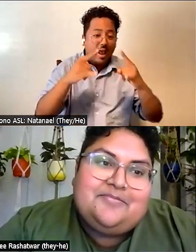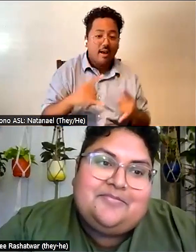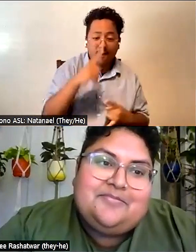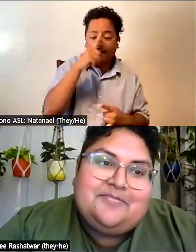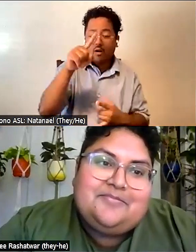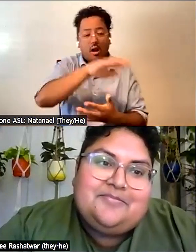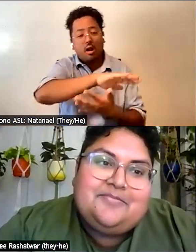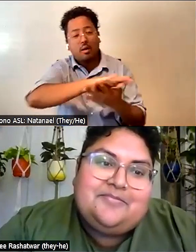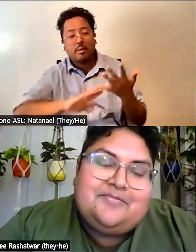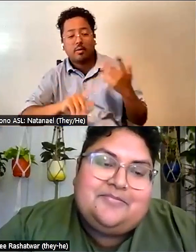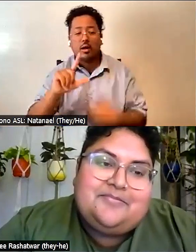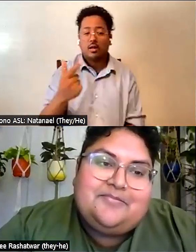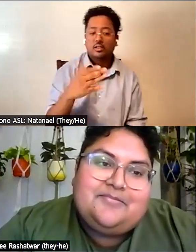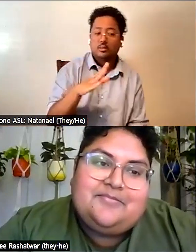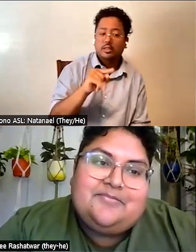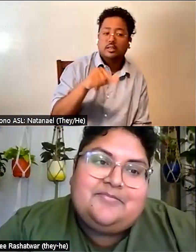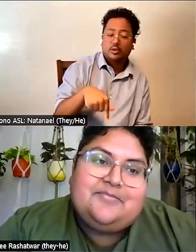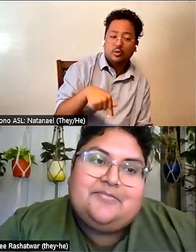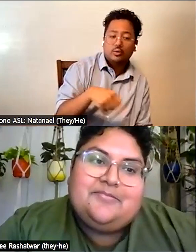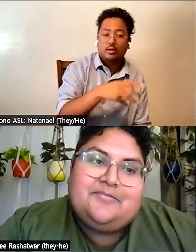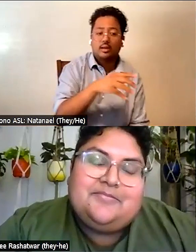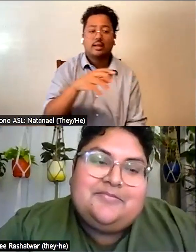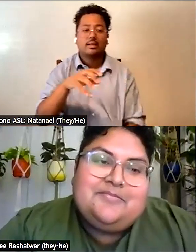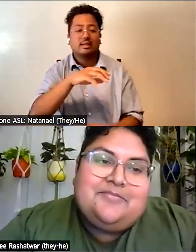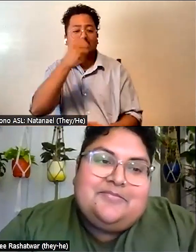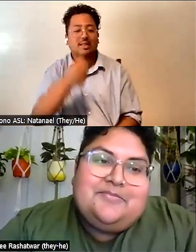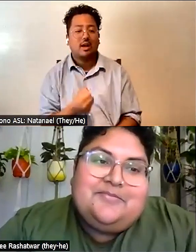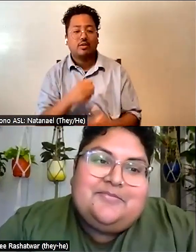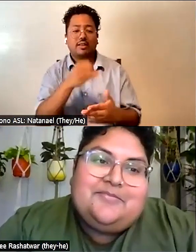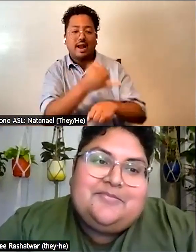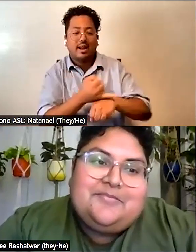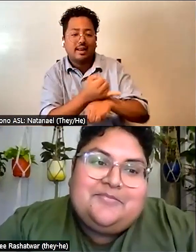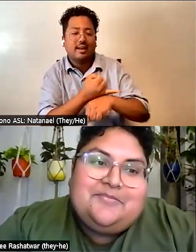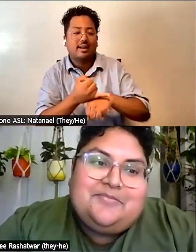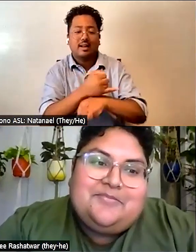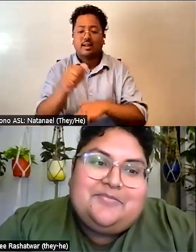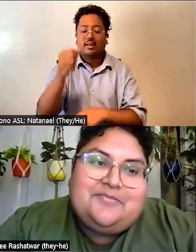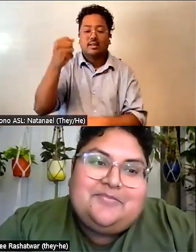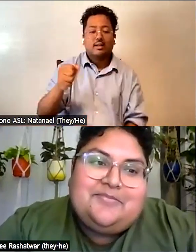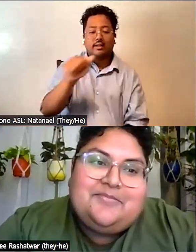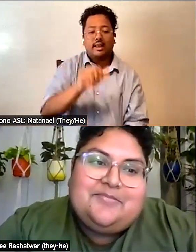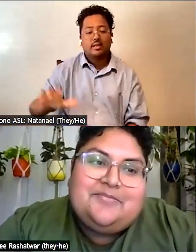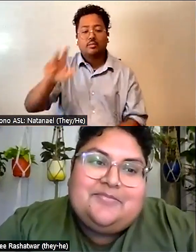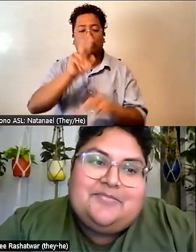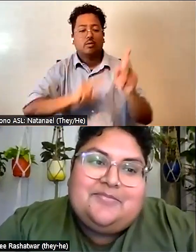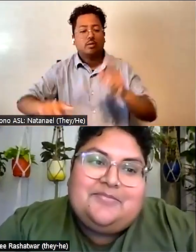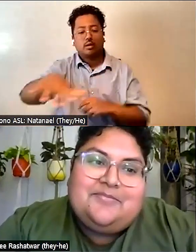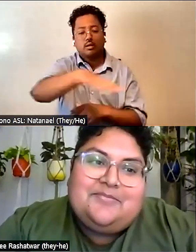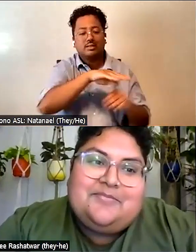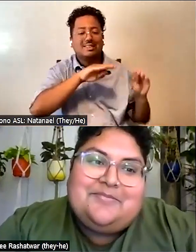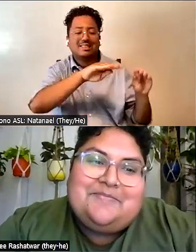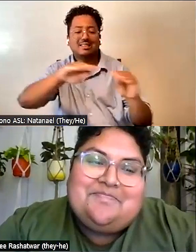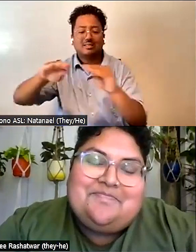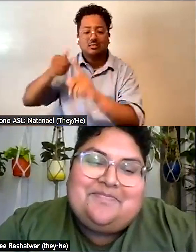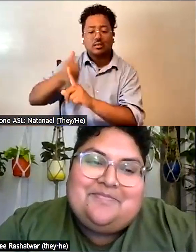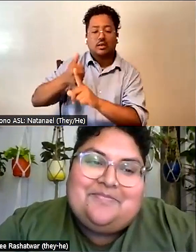Asian and Indo-Caribbean youth. Sonalee received their Master of Social Work and Master of Education in Human